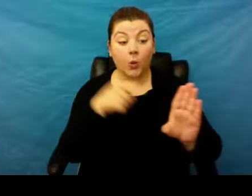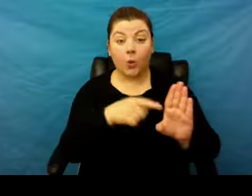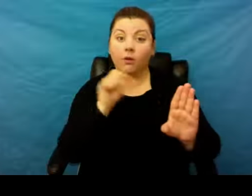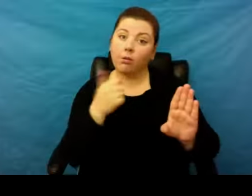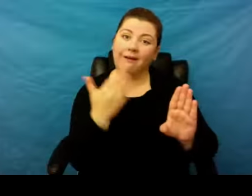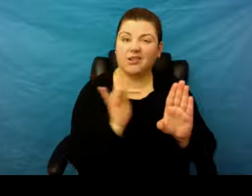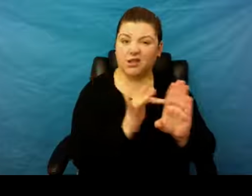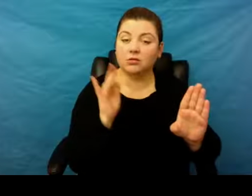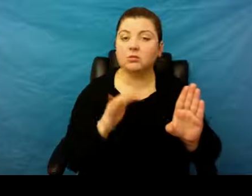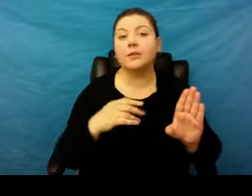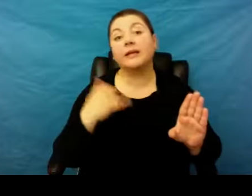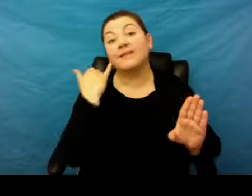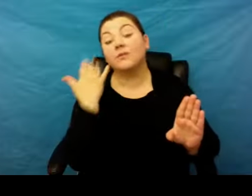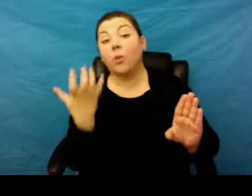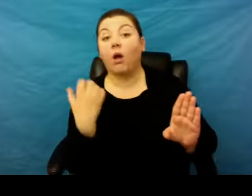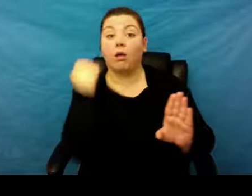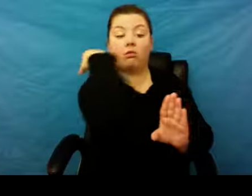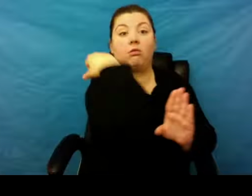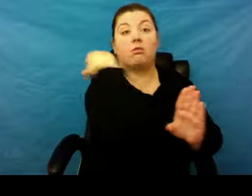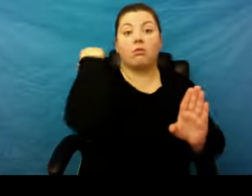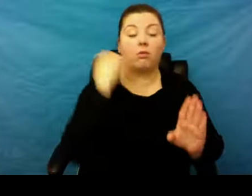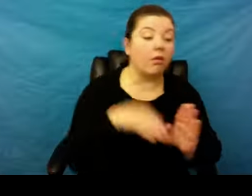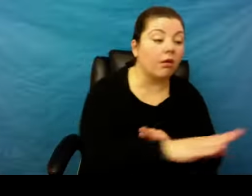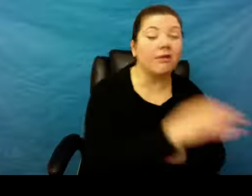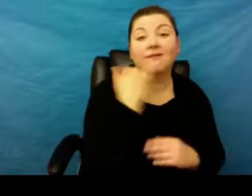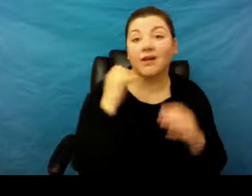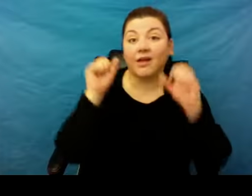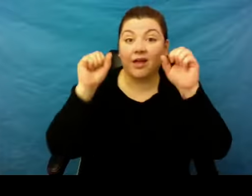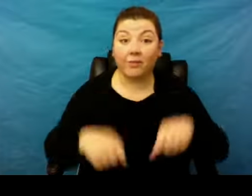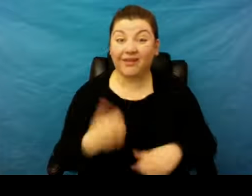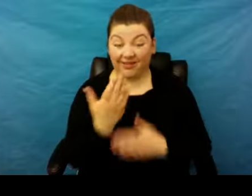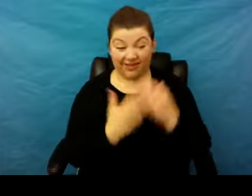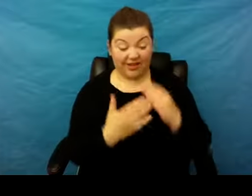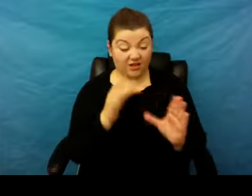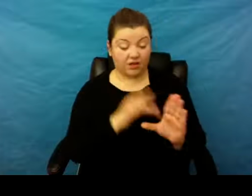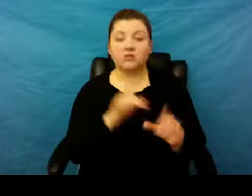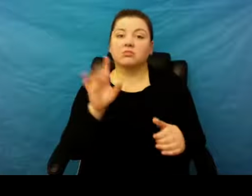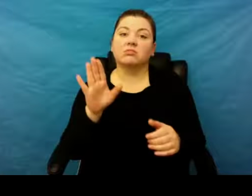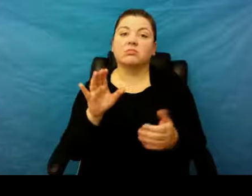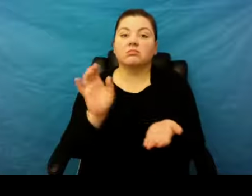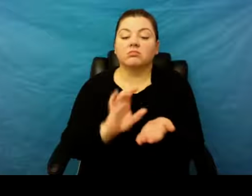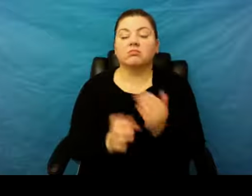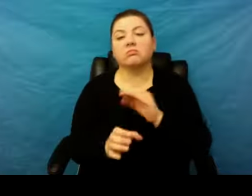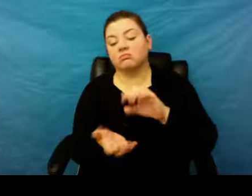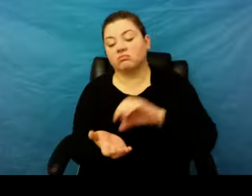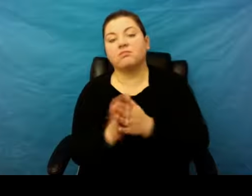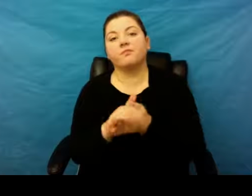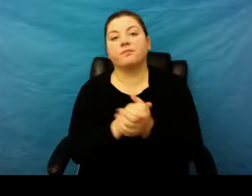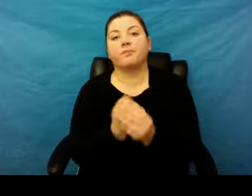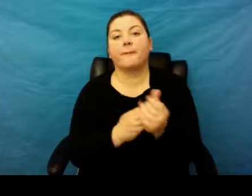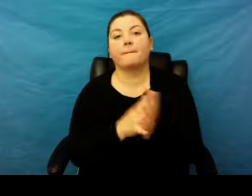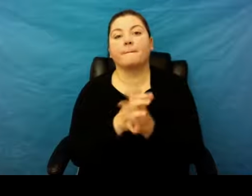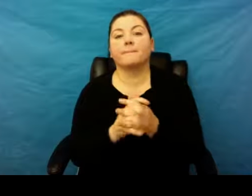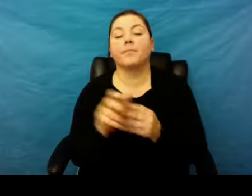touch the door, then I make sure to Purell. So we know that if you keep your hands clean, that you're not going to get